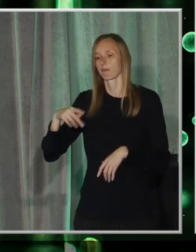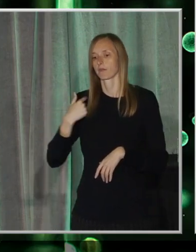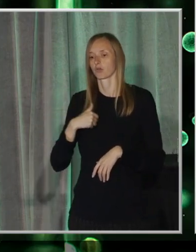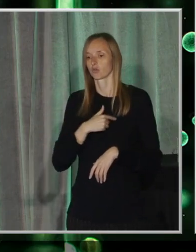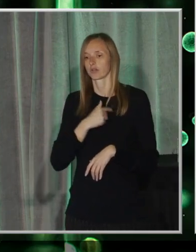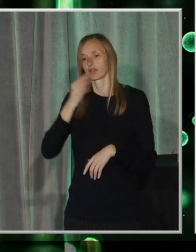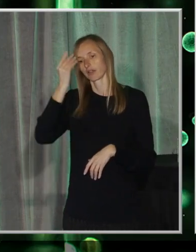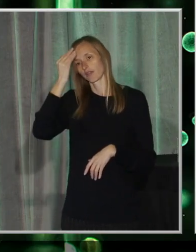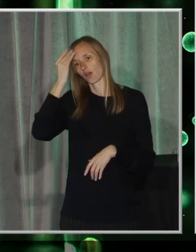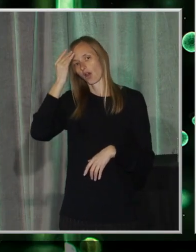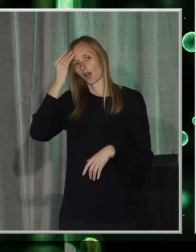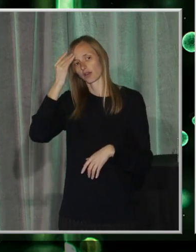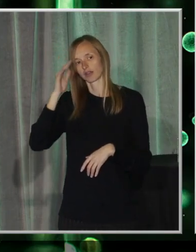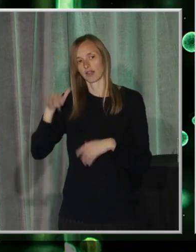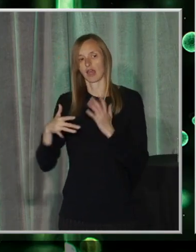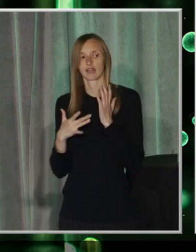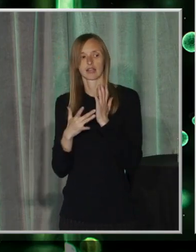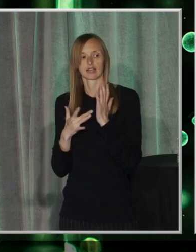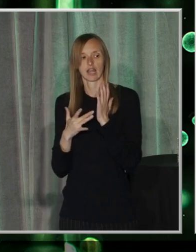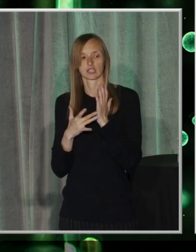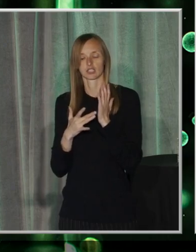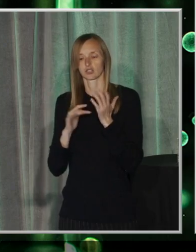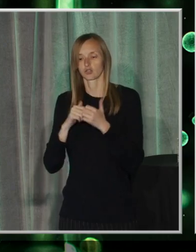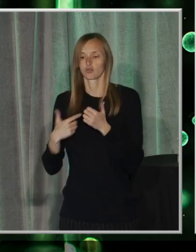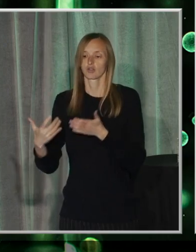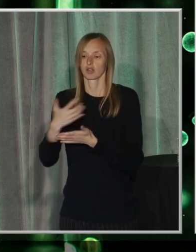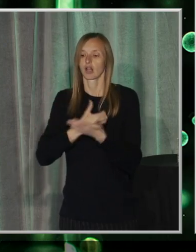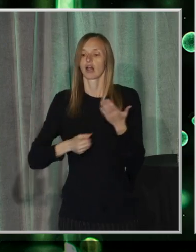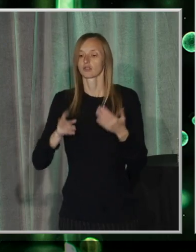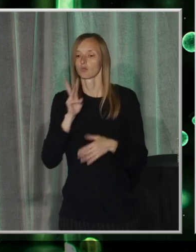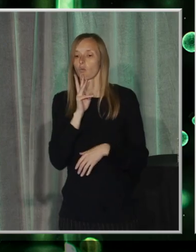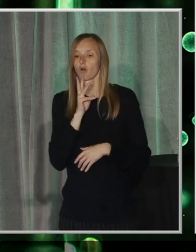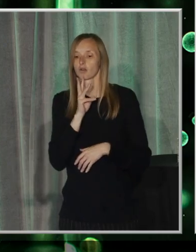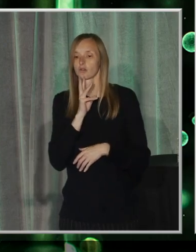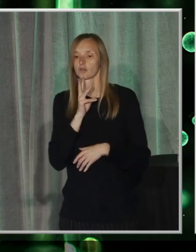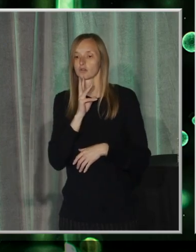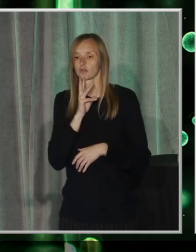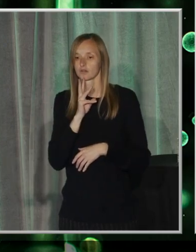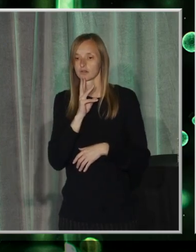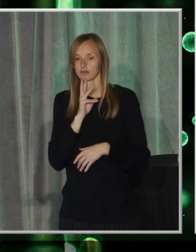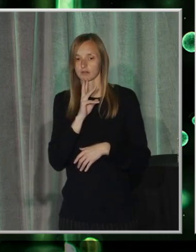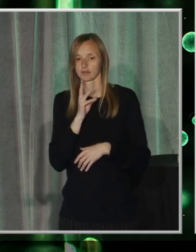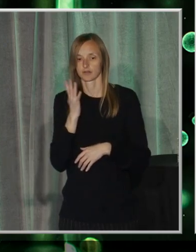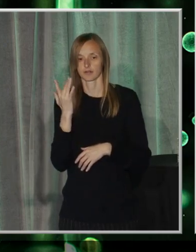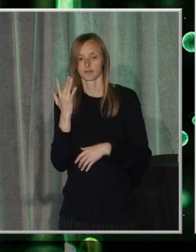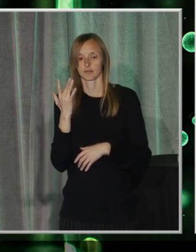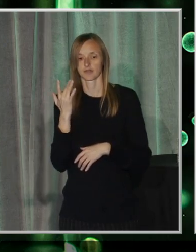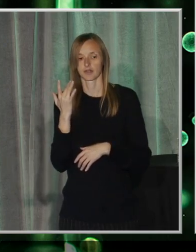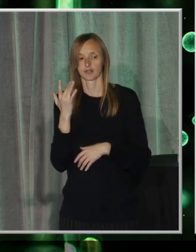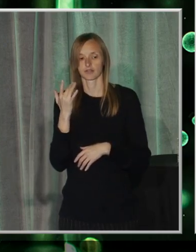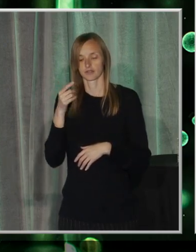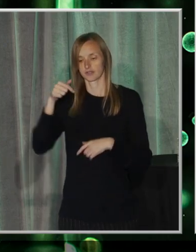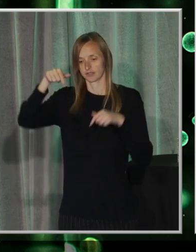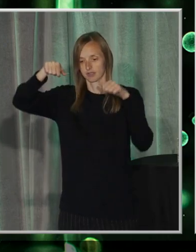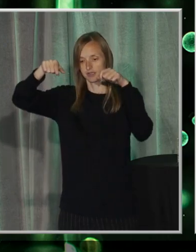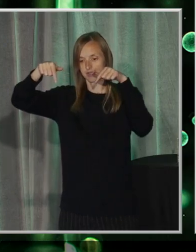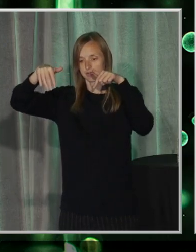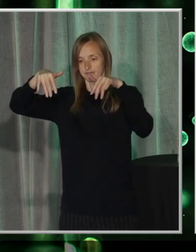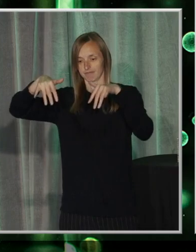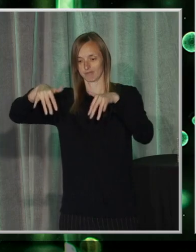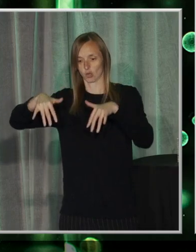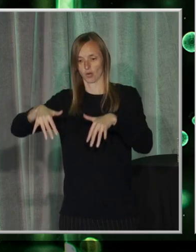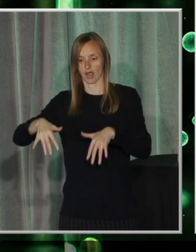thought that technology is a way of collecting the water, because it will go down, and then we have, you know,